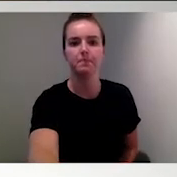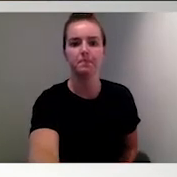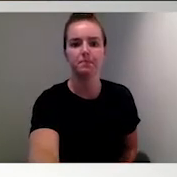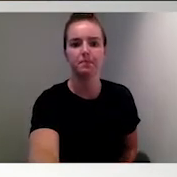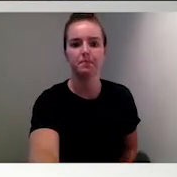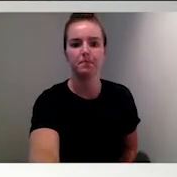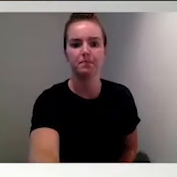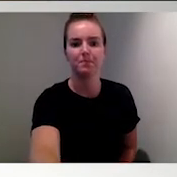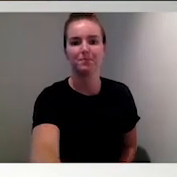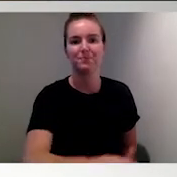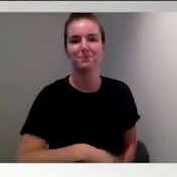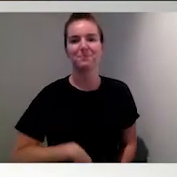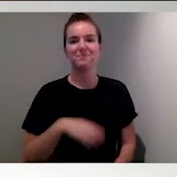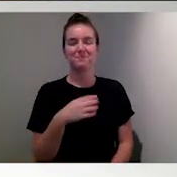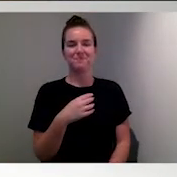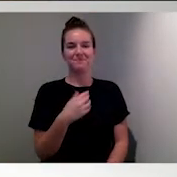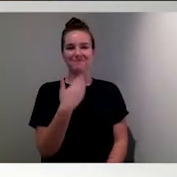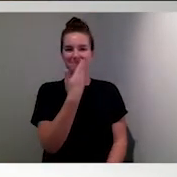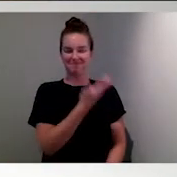these are my people.